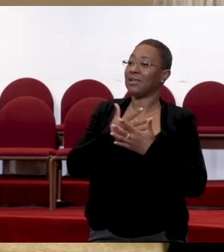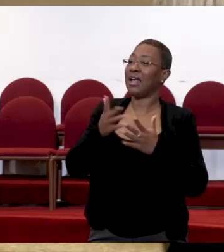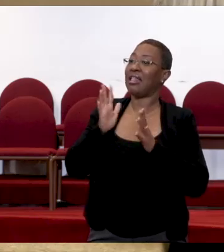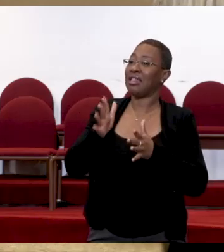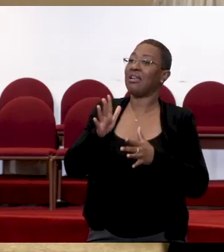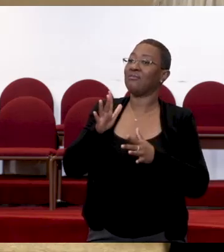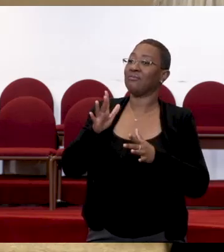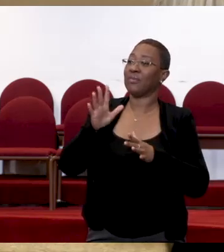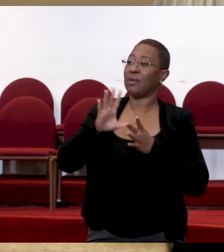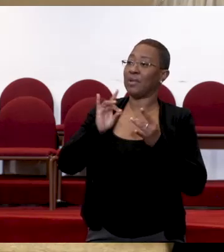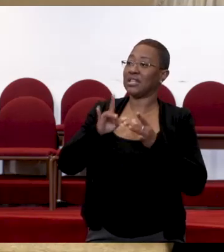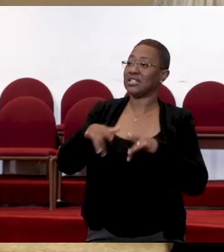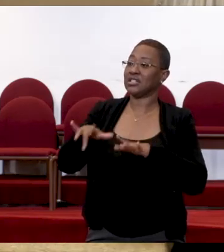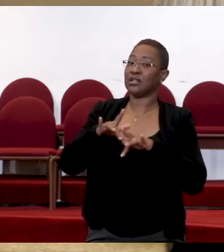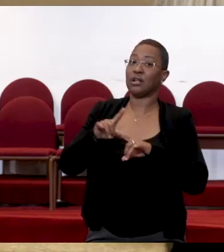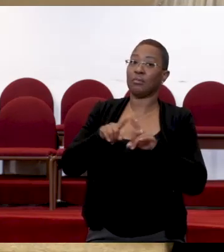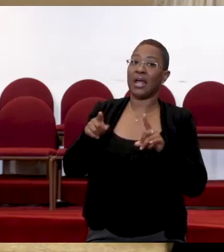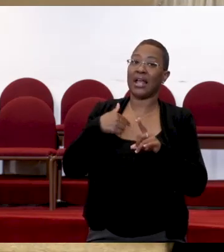Mr. Hayes?